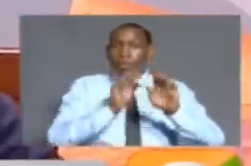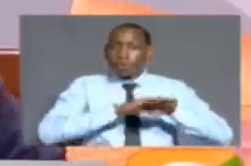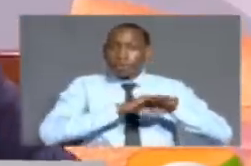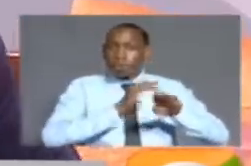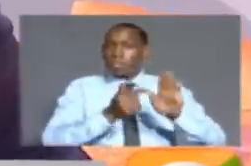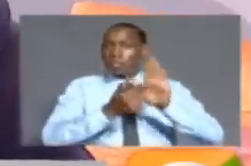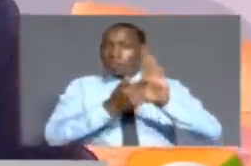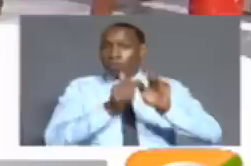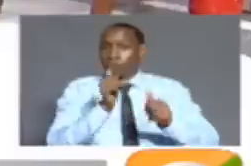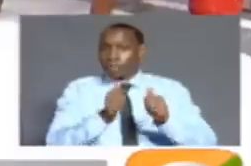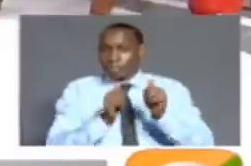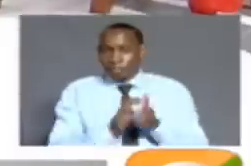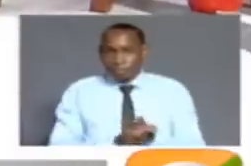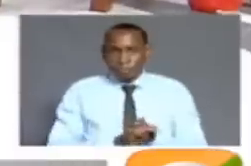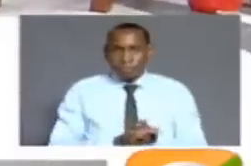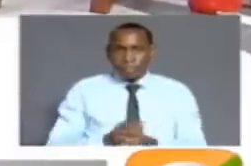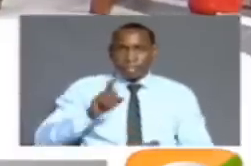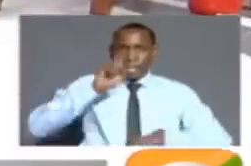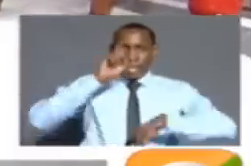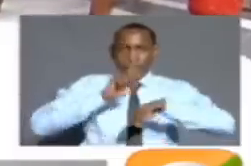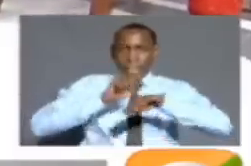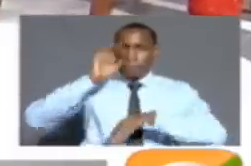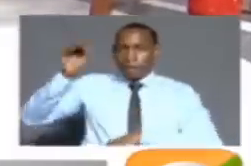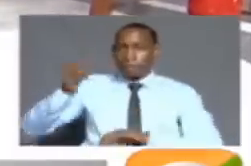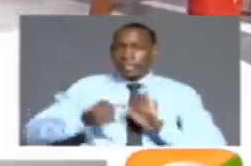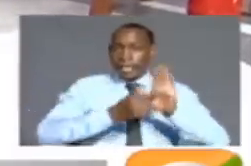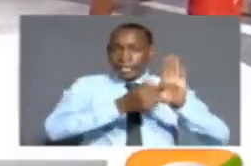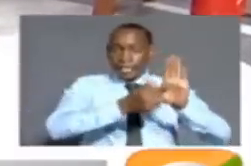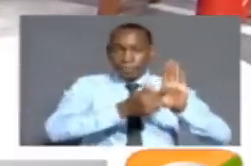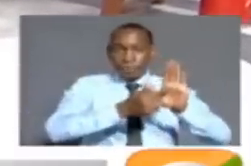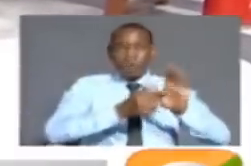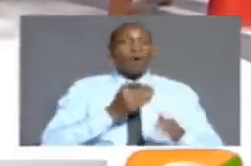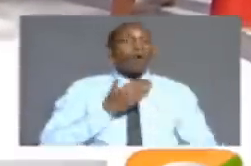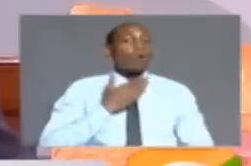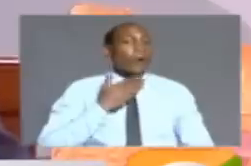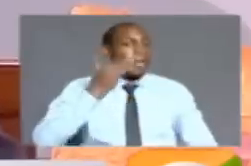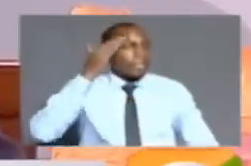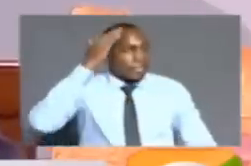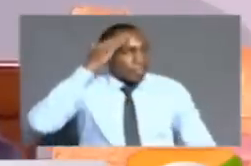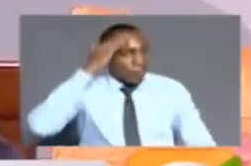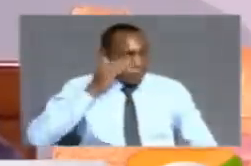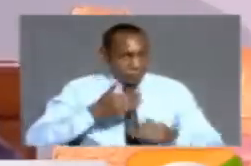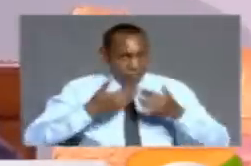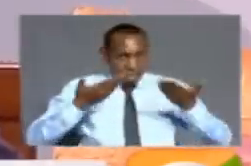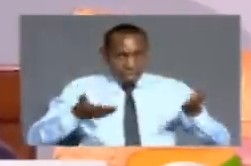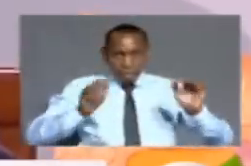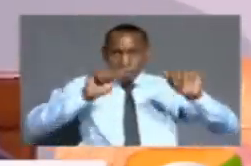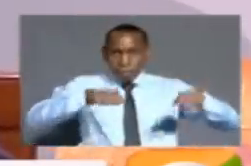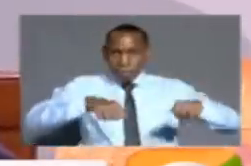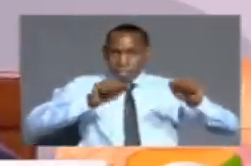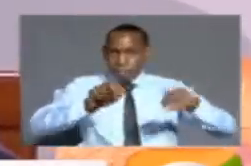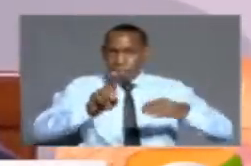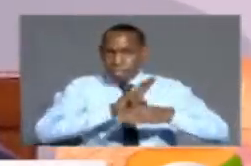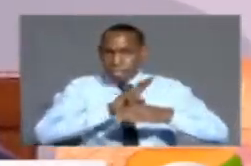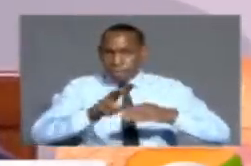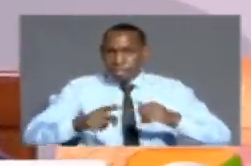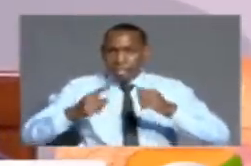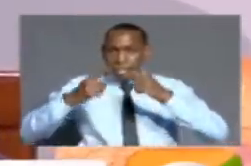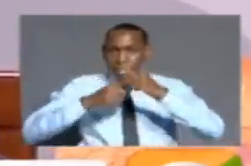example. Let's say Embu County, okay, as an example. Okay. We want to know how you are able to spend